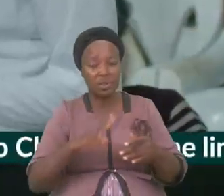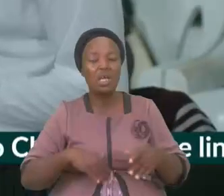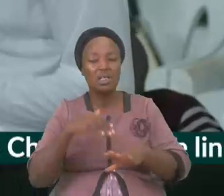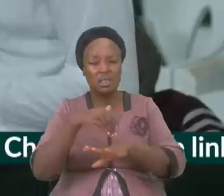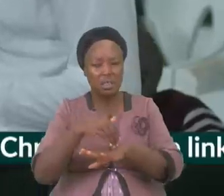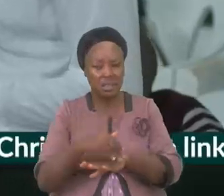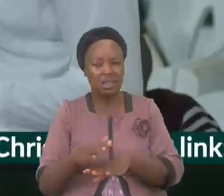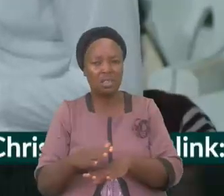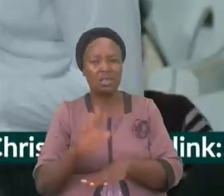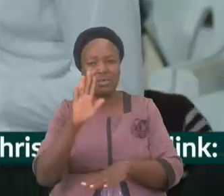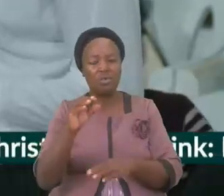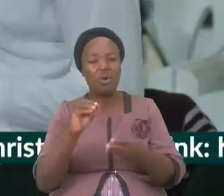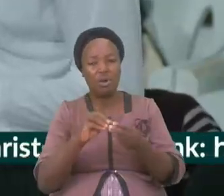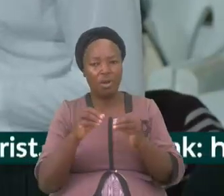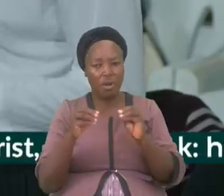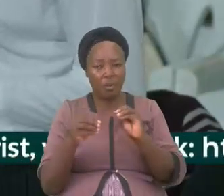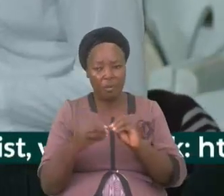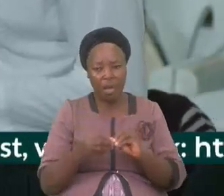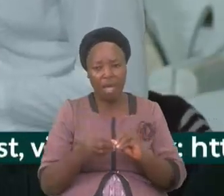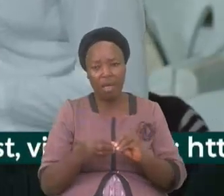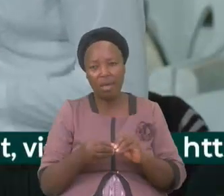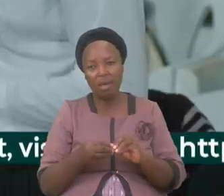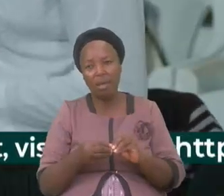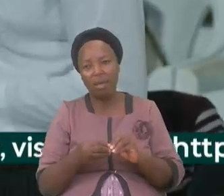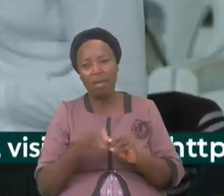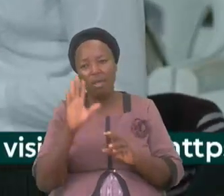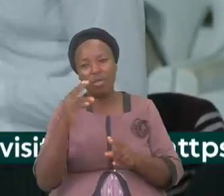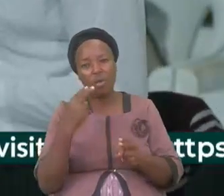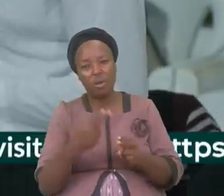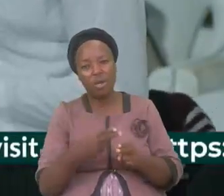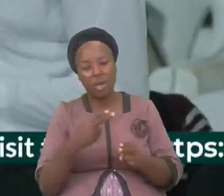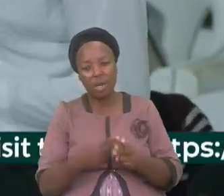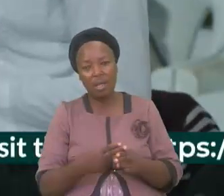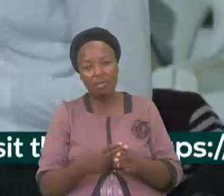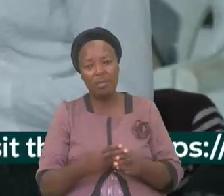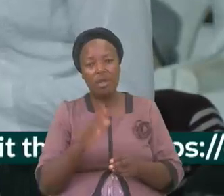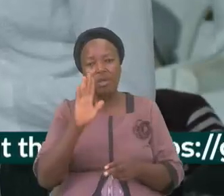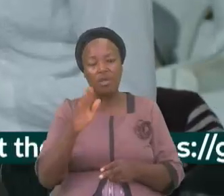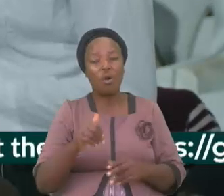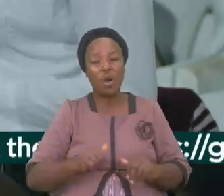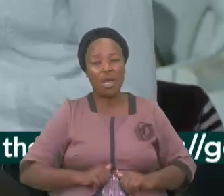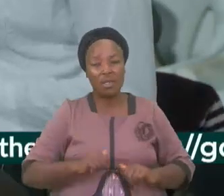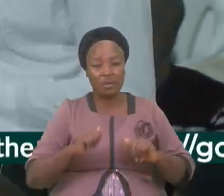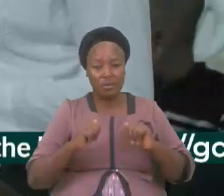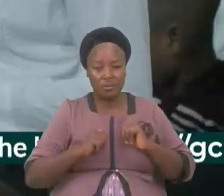your name, your address via SMS or WhatsApp